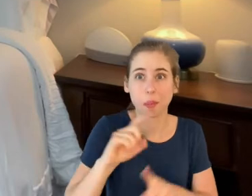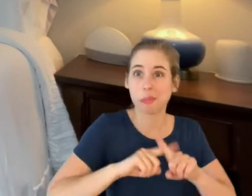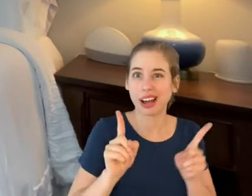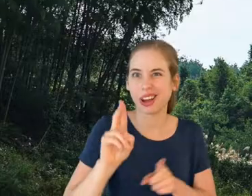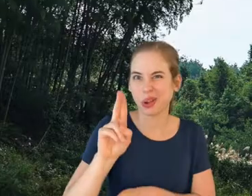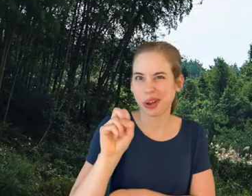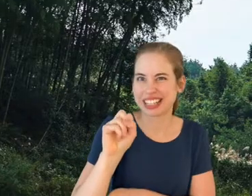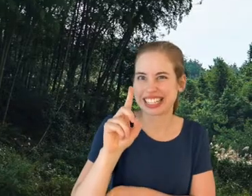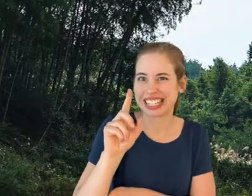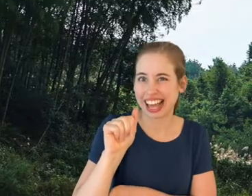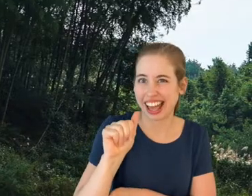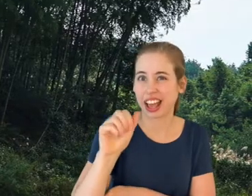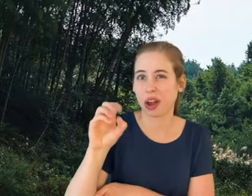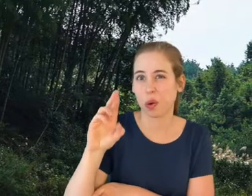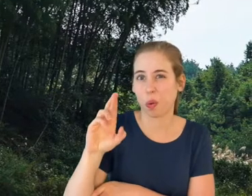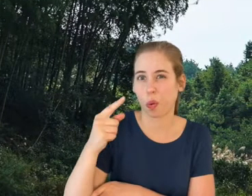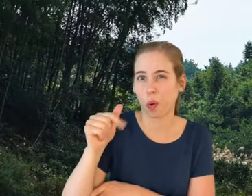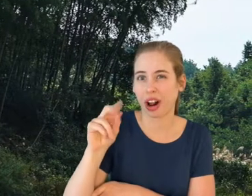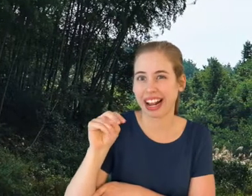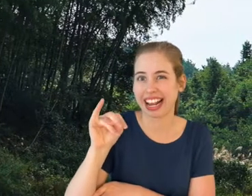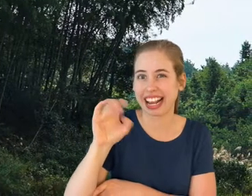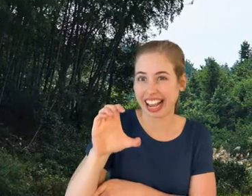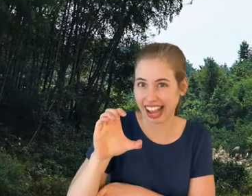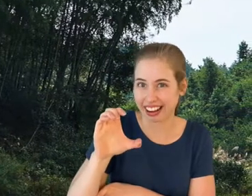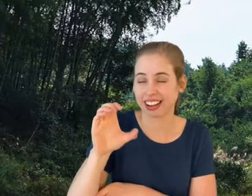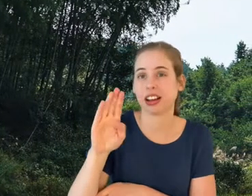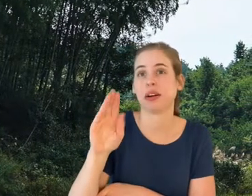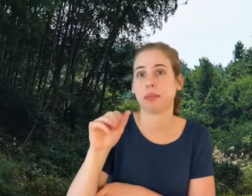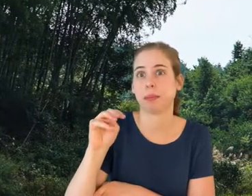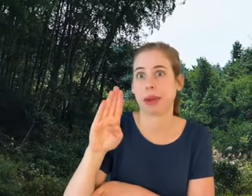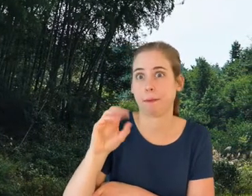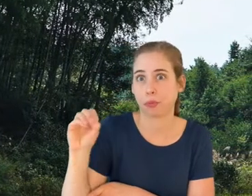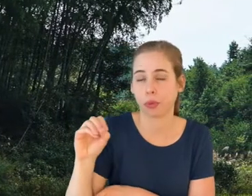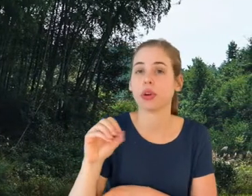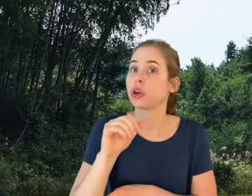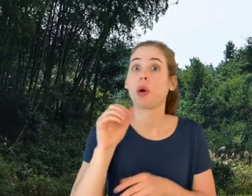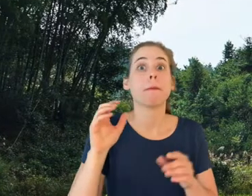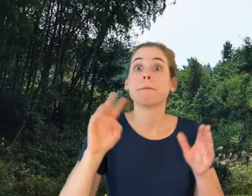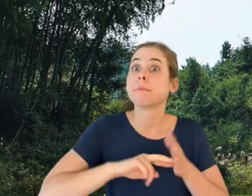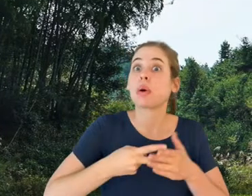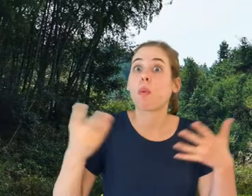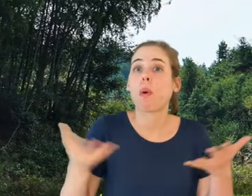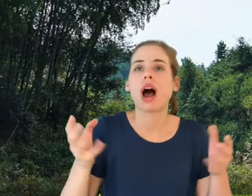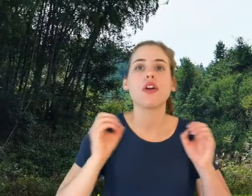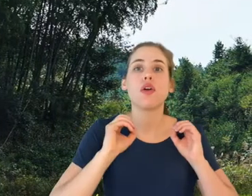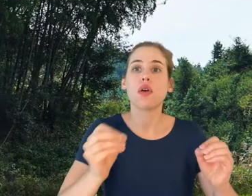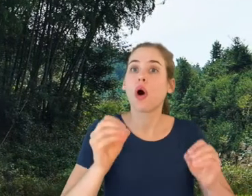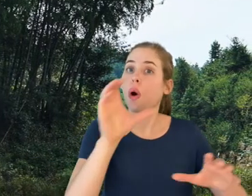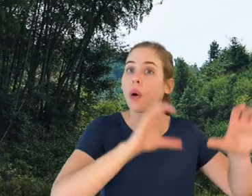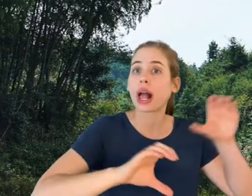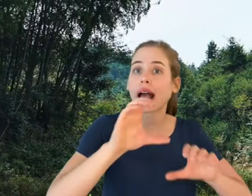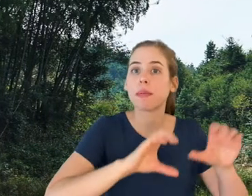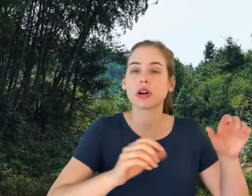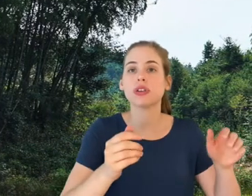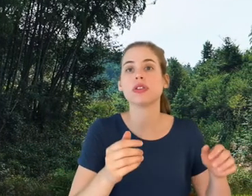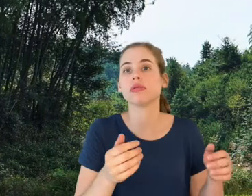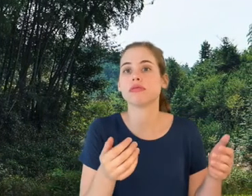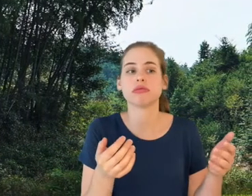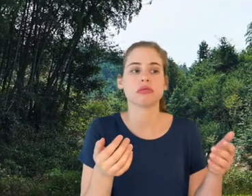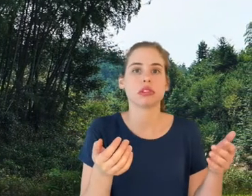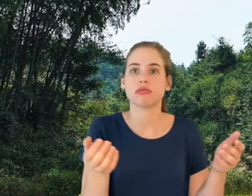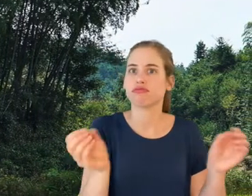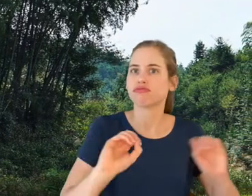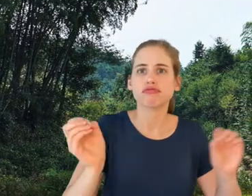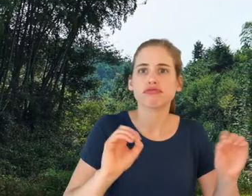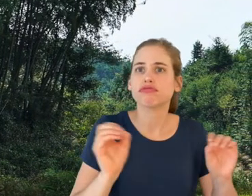bamboo. So all of their farms that they harvest this bamboo from, they don't use chemicals when growing the bamboo, so that you have